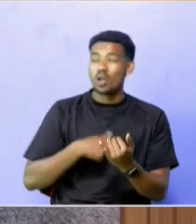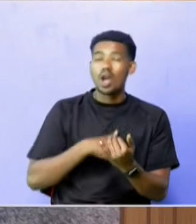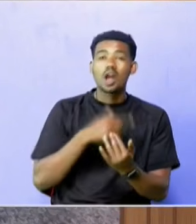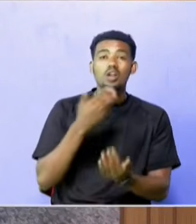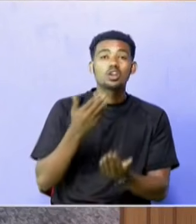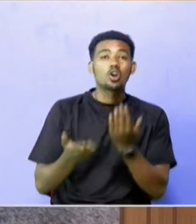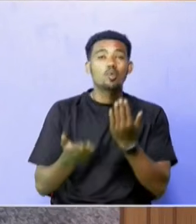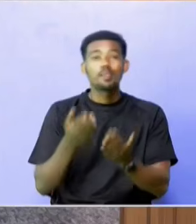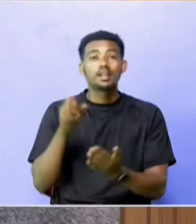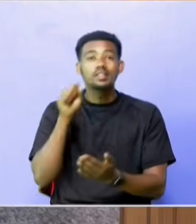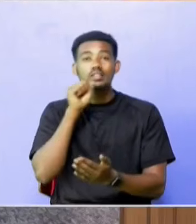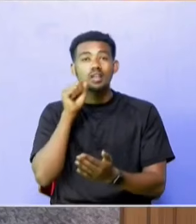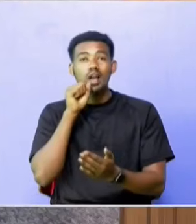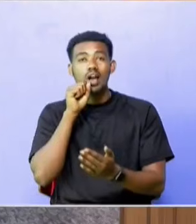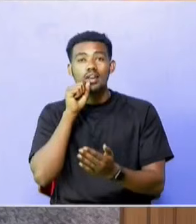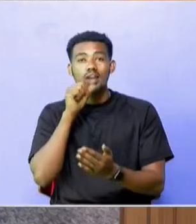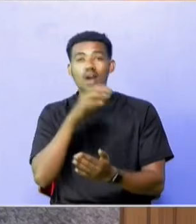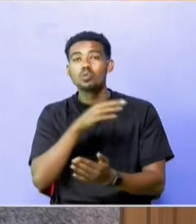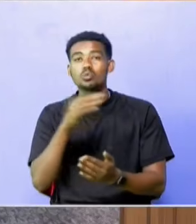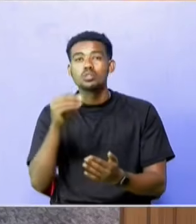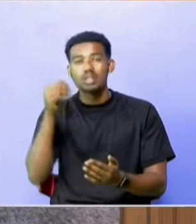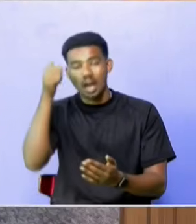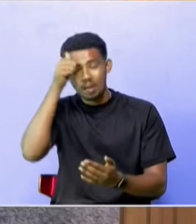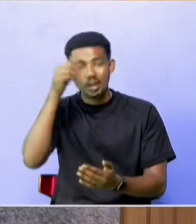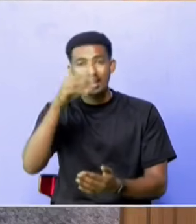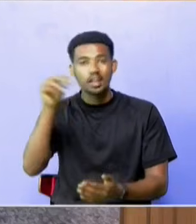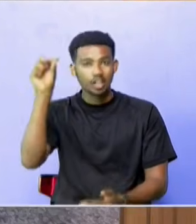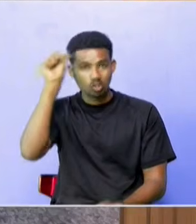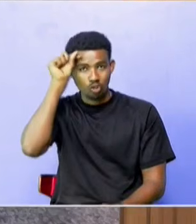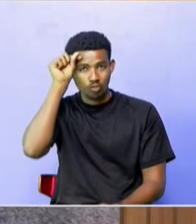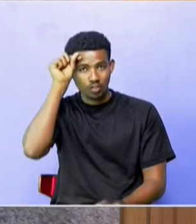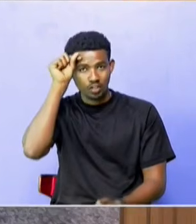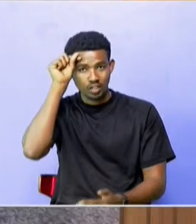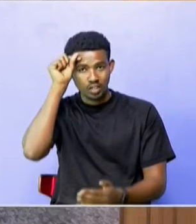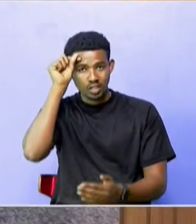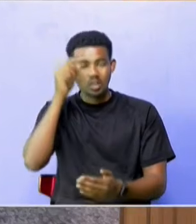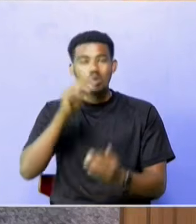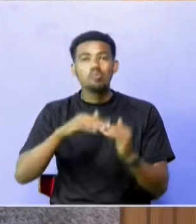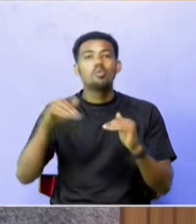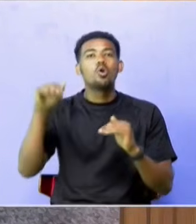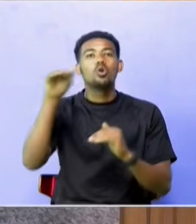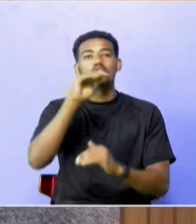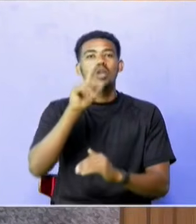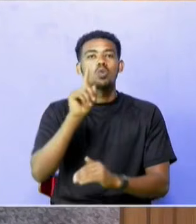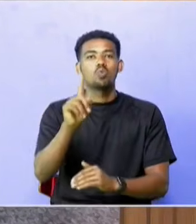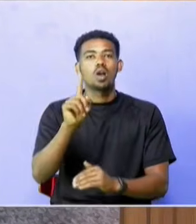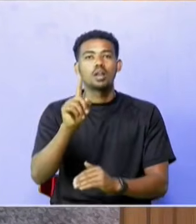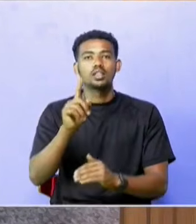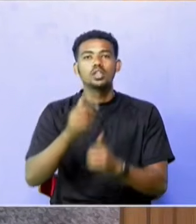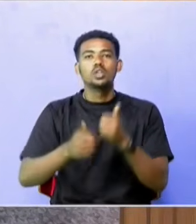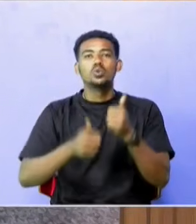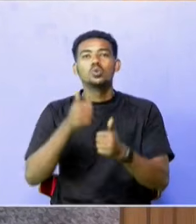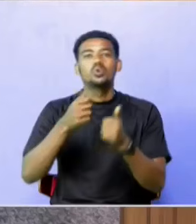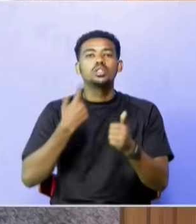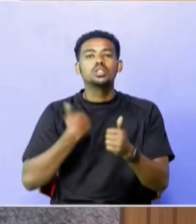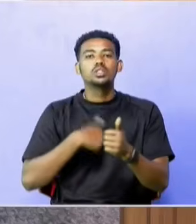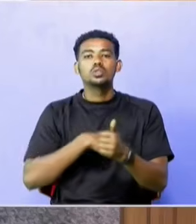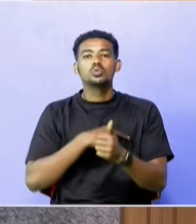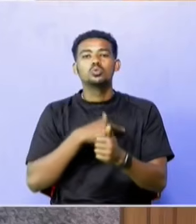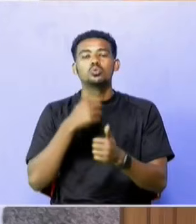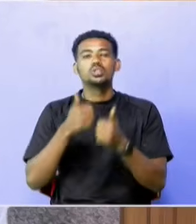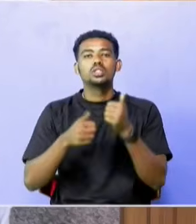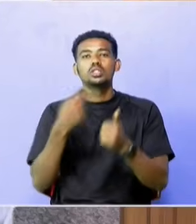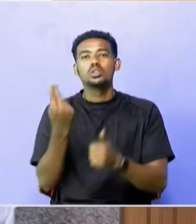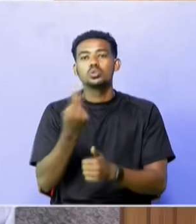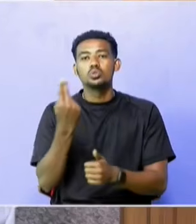comparing Saada with Abel and Tofik, more than one. So which one do we use? Do we use this